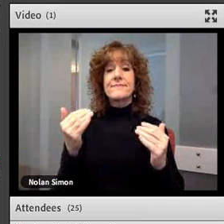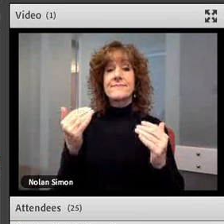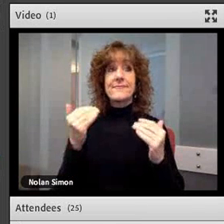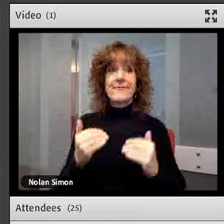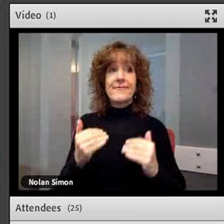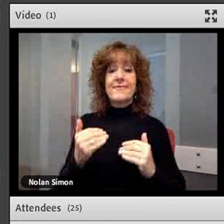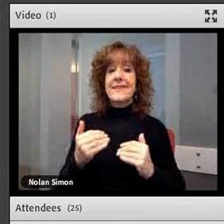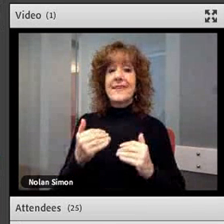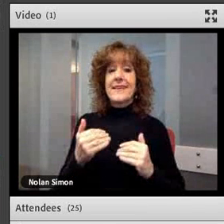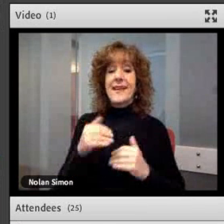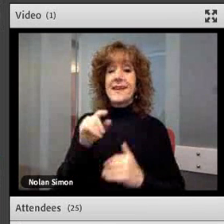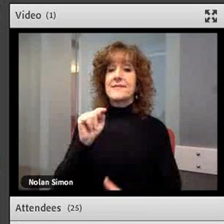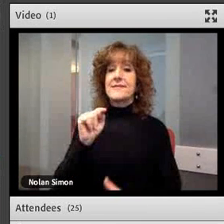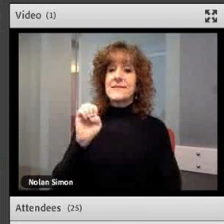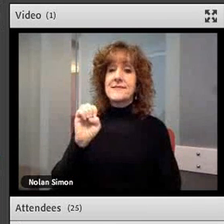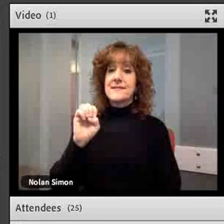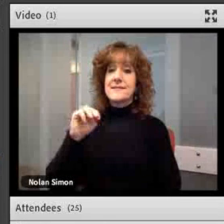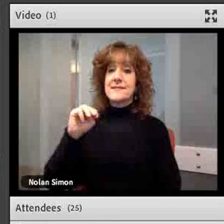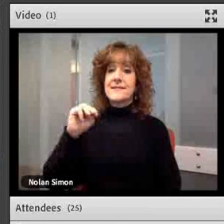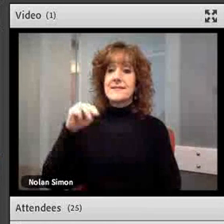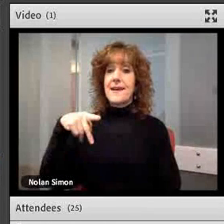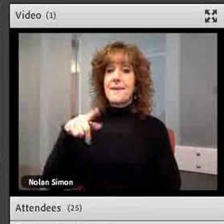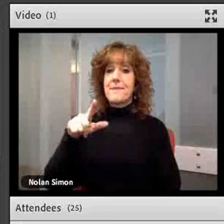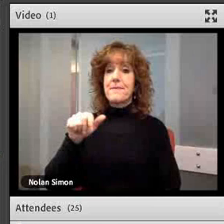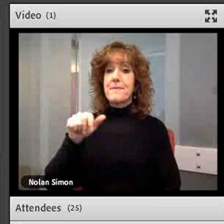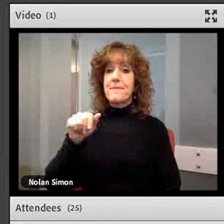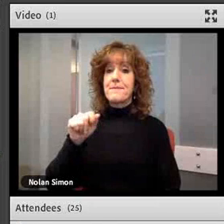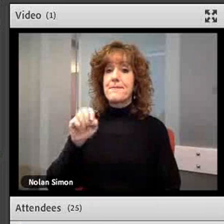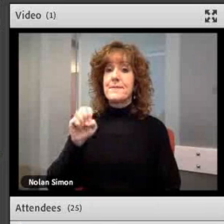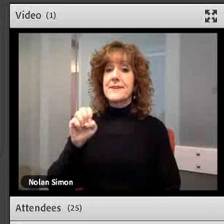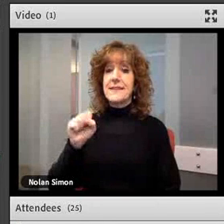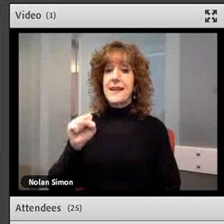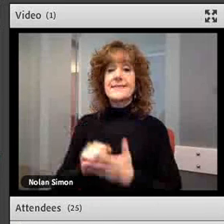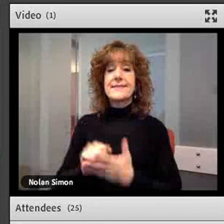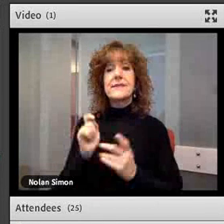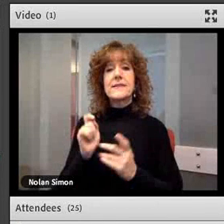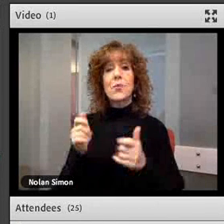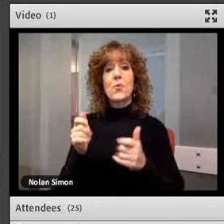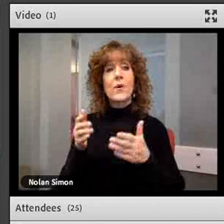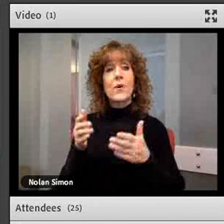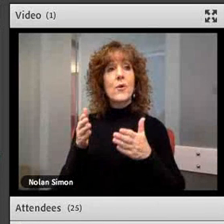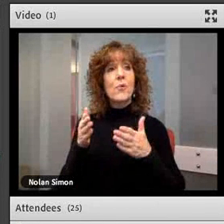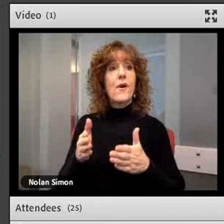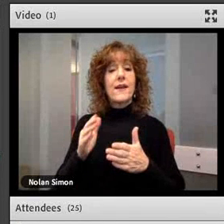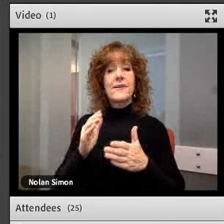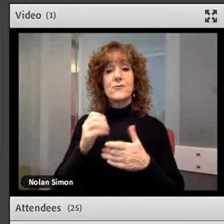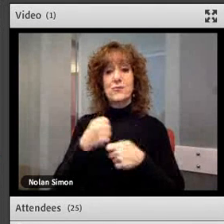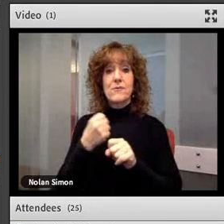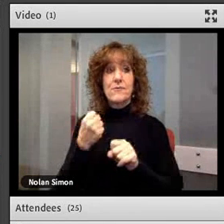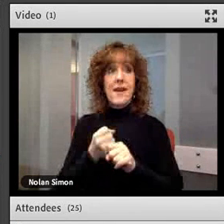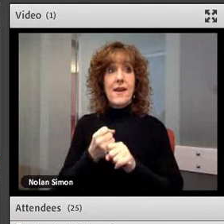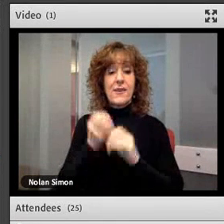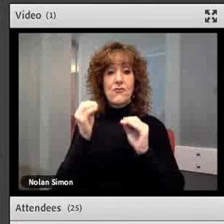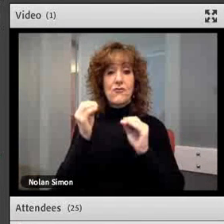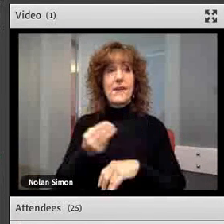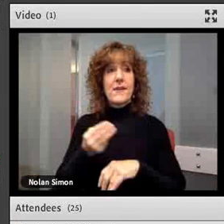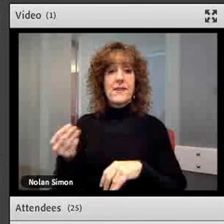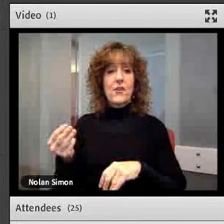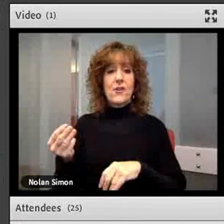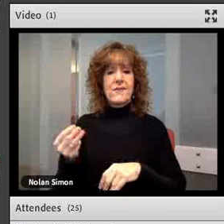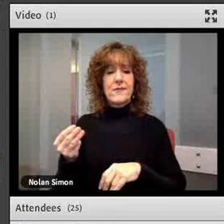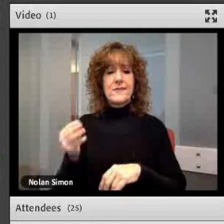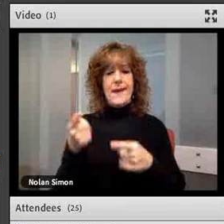you the templates. Now the templates are quick ways that you can make instructional materials. Ooh, somehow I got